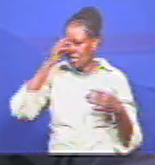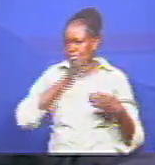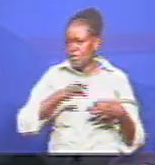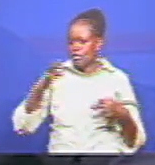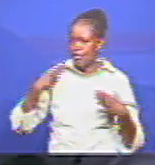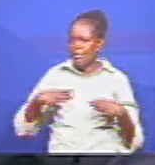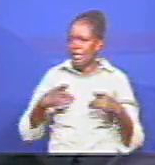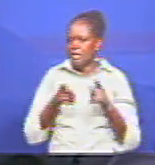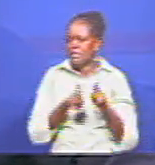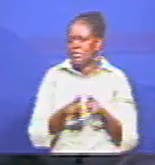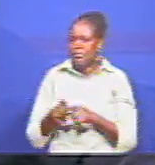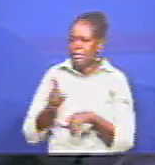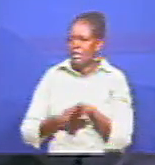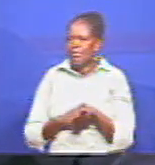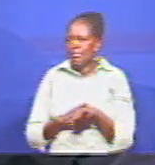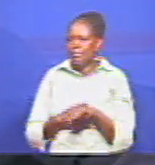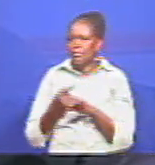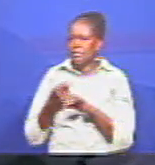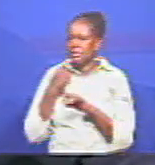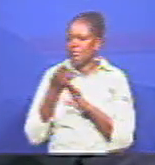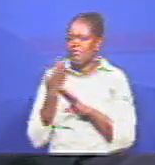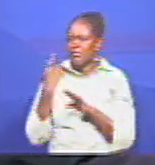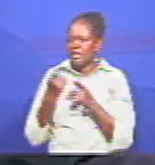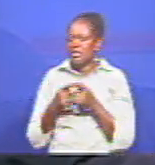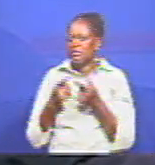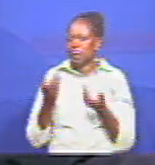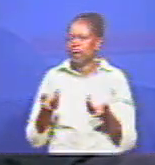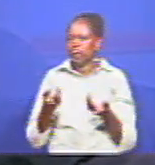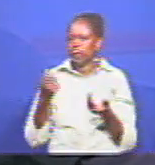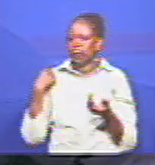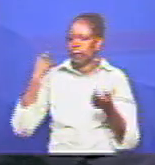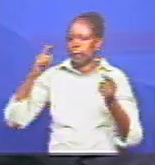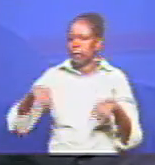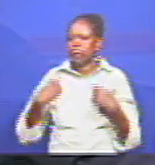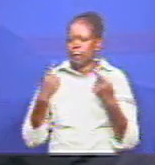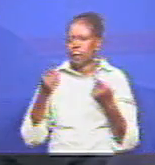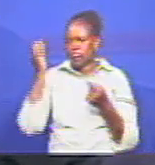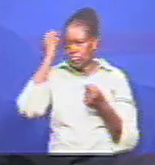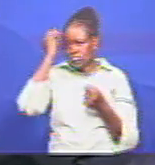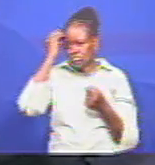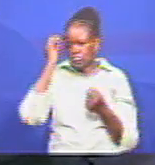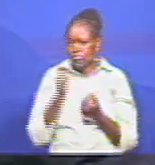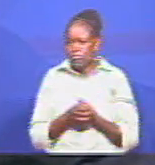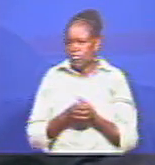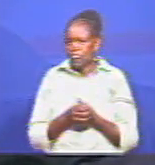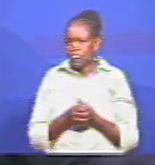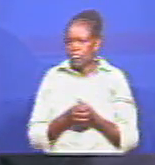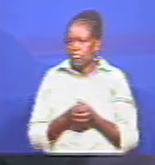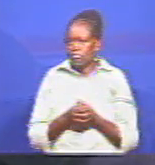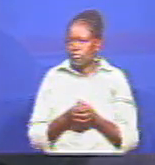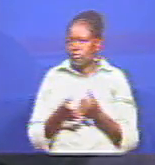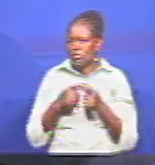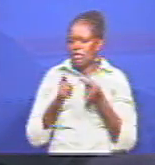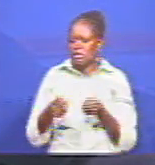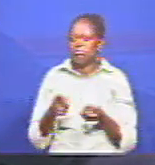people, but at the same time, mm-hmm. as I said before, we are dedicating ourselves mm-hmm. In education mm-hmm. and in other philanthropic